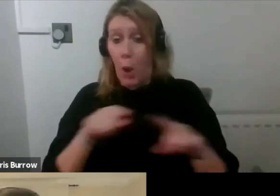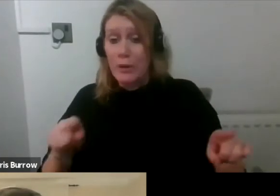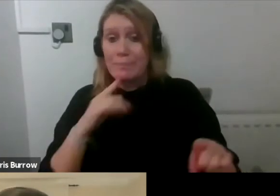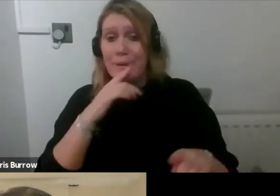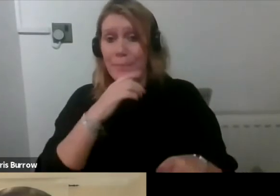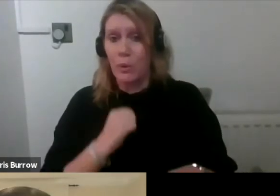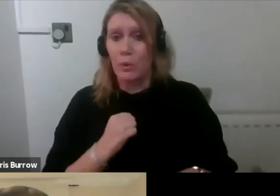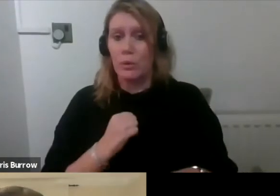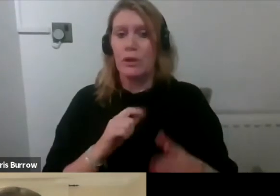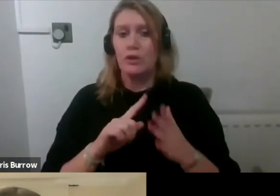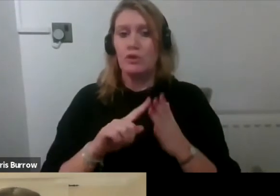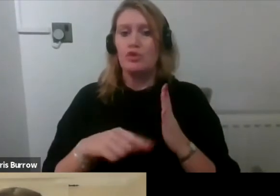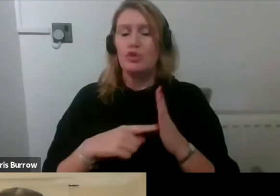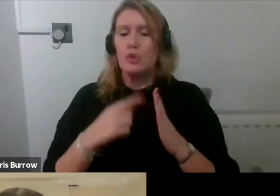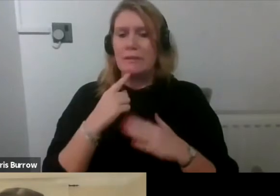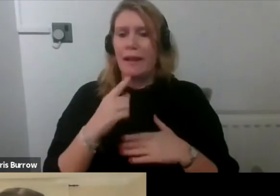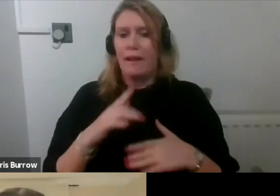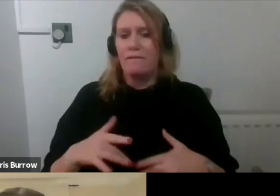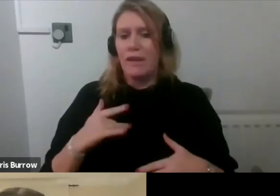really comes out of that,